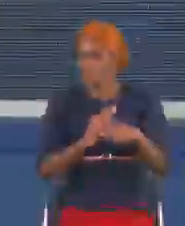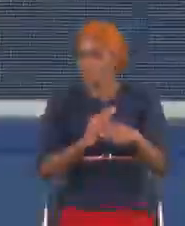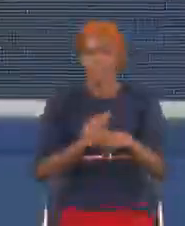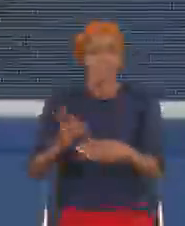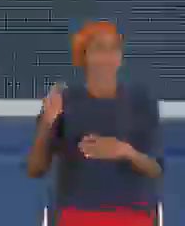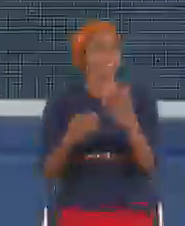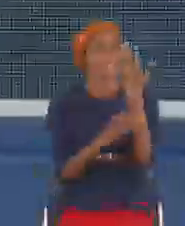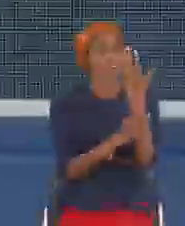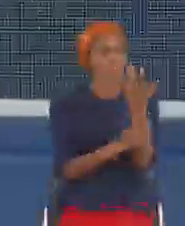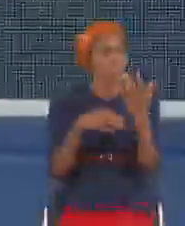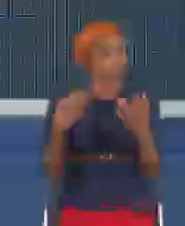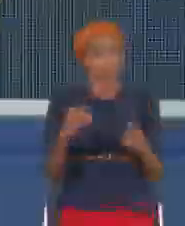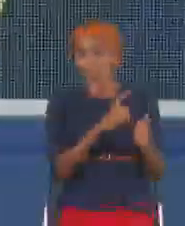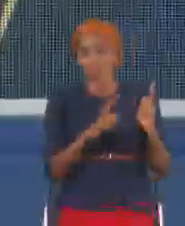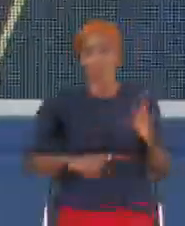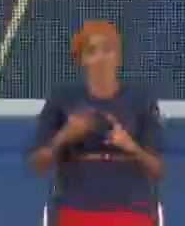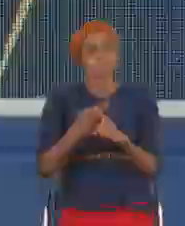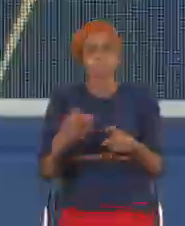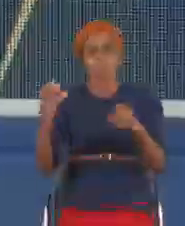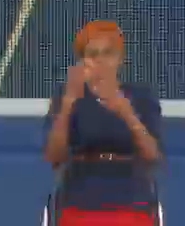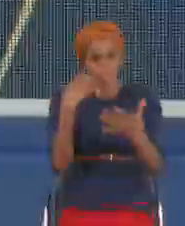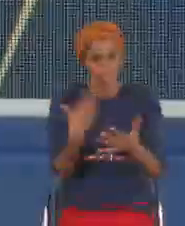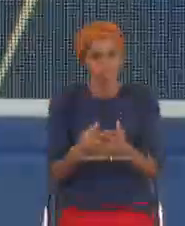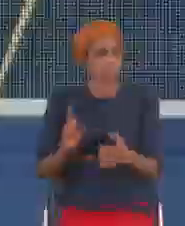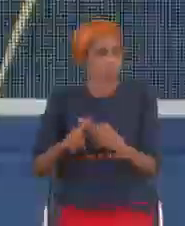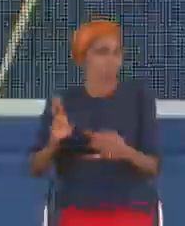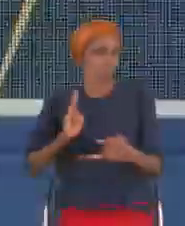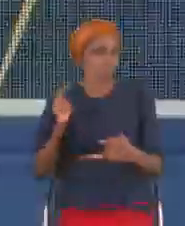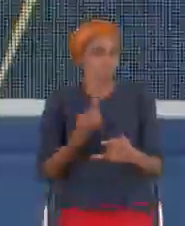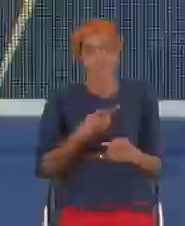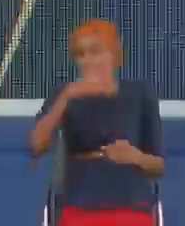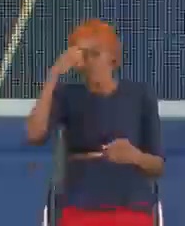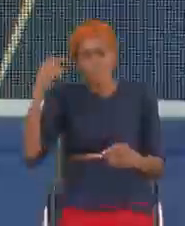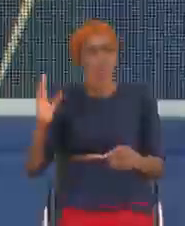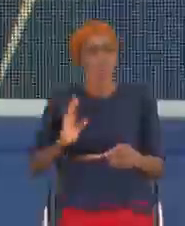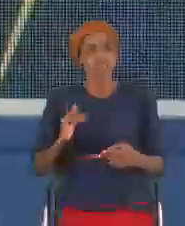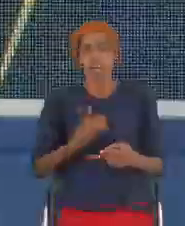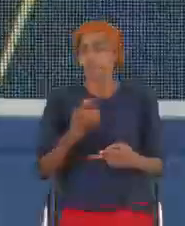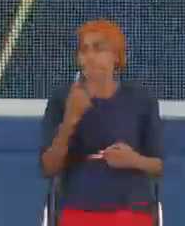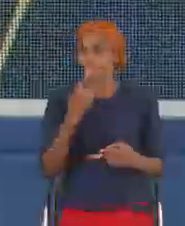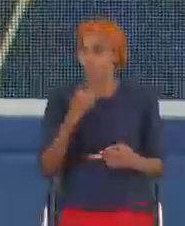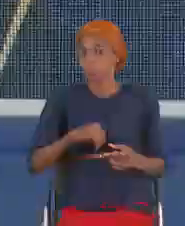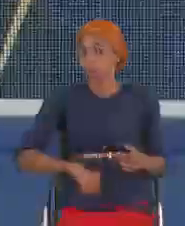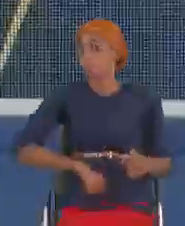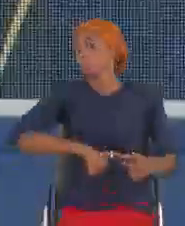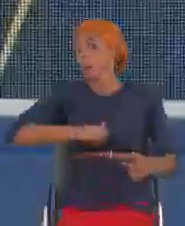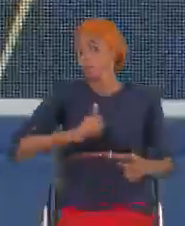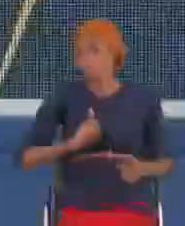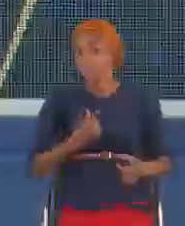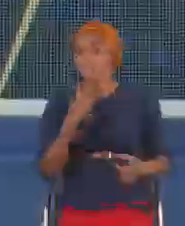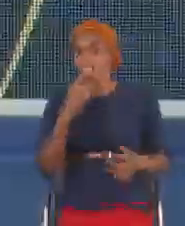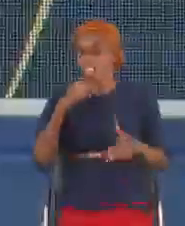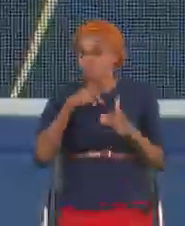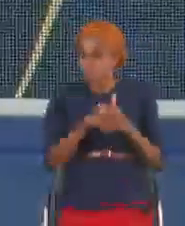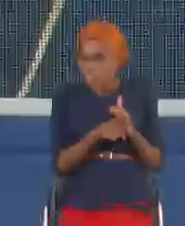hand of the Lord from reaching us, because our tongues are proud, our tongues are